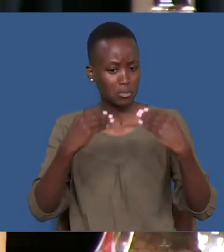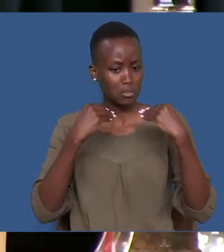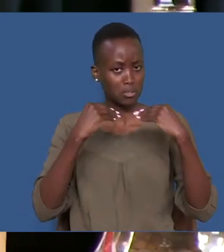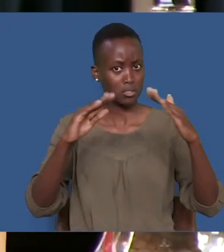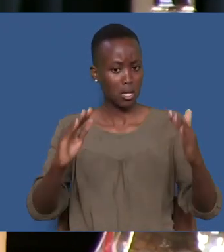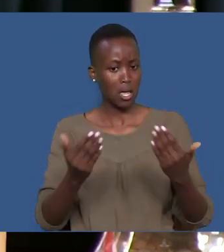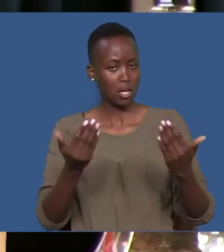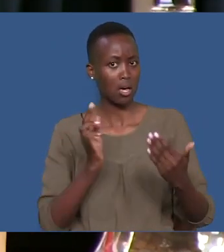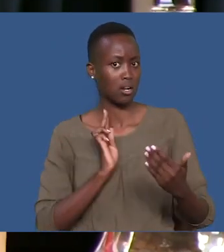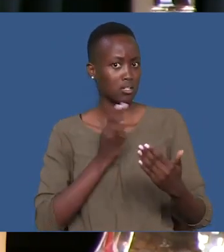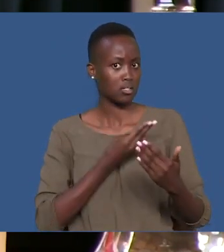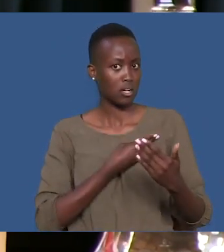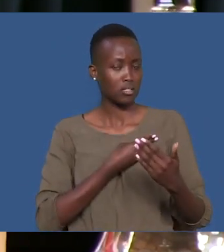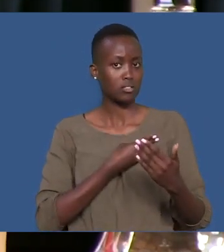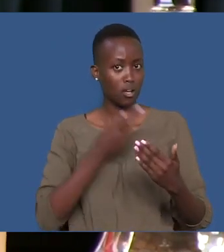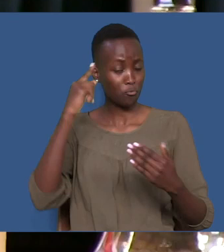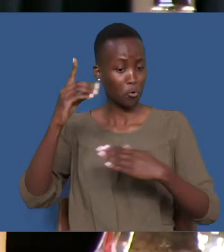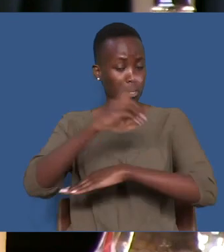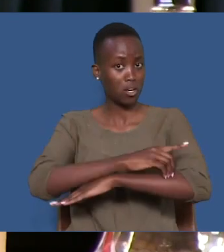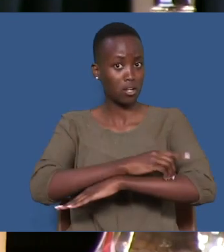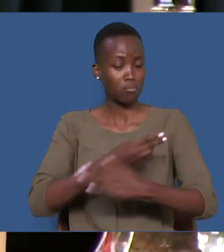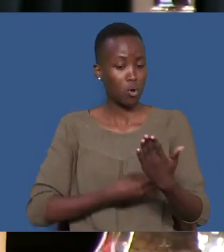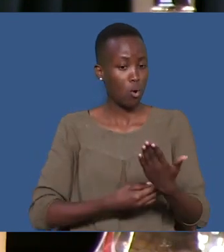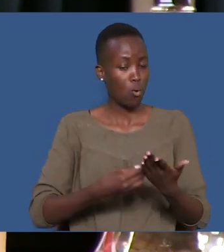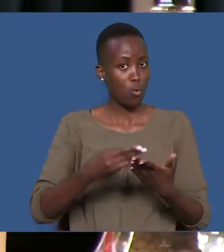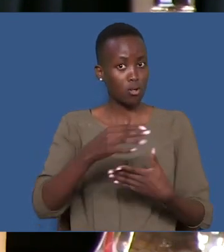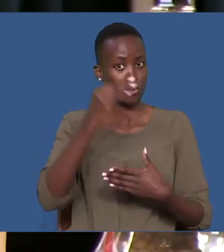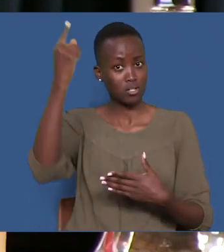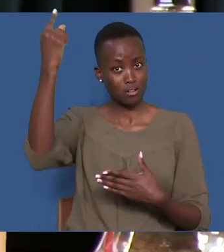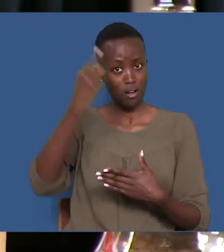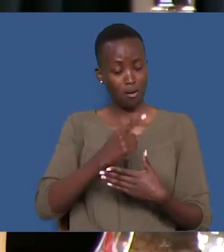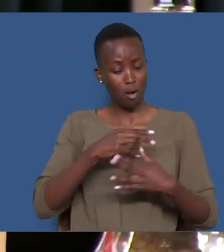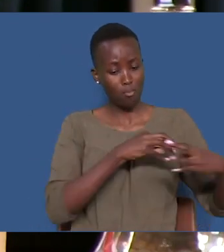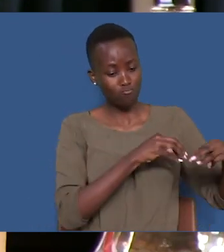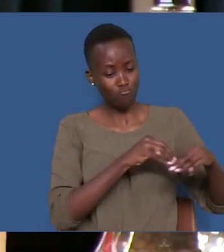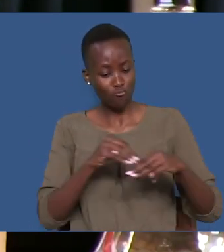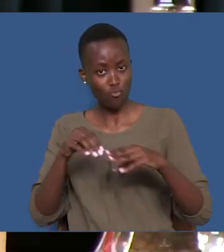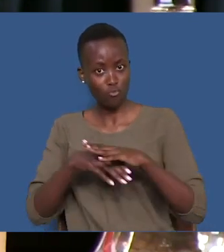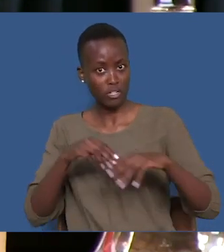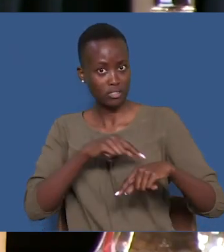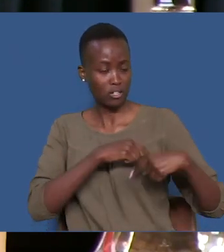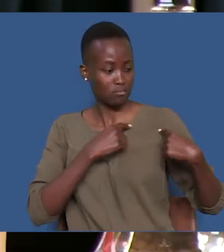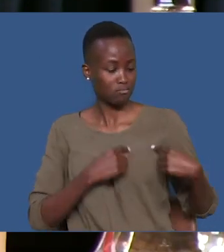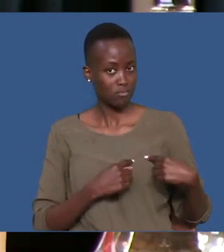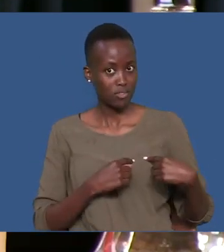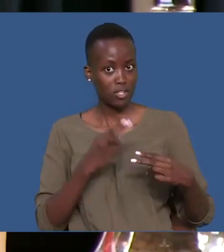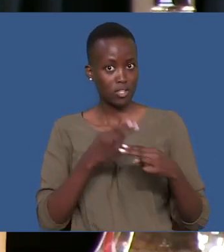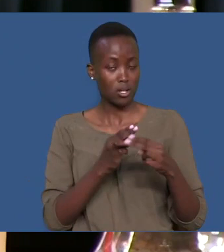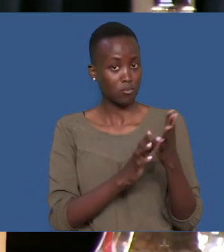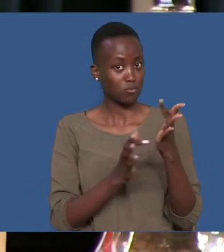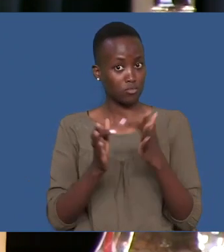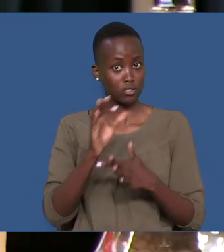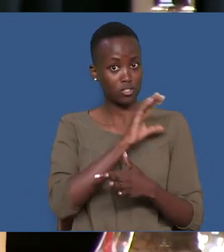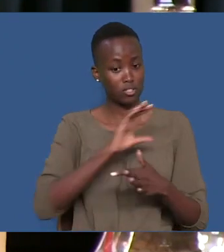encourage us for the day that is ahead of us. So Holy Spirit, come and walk with us and move within us. In the name of Jesus Christ, we pray, believing